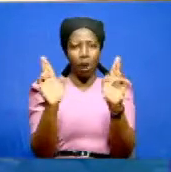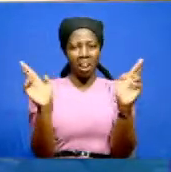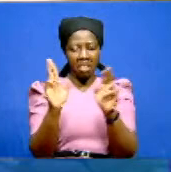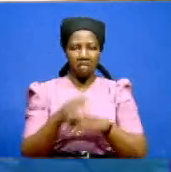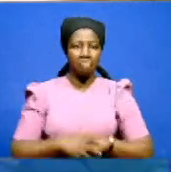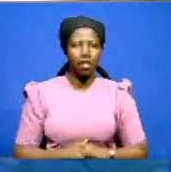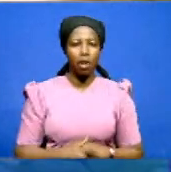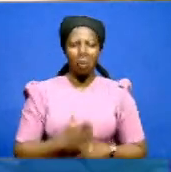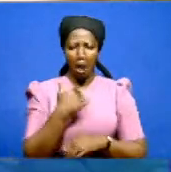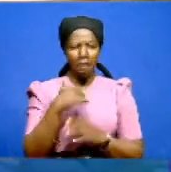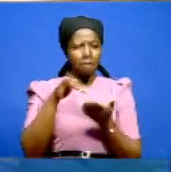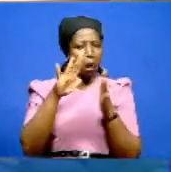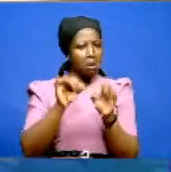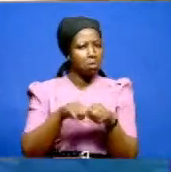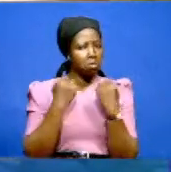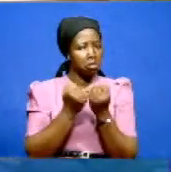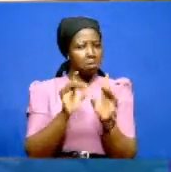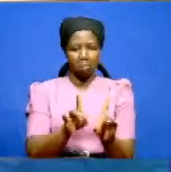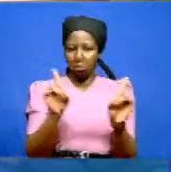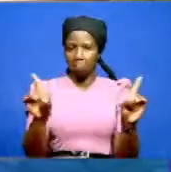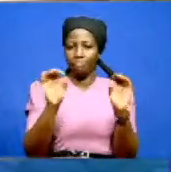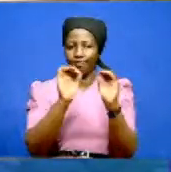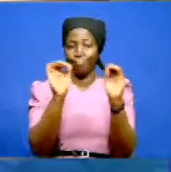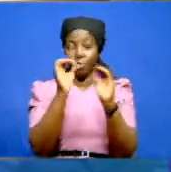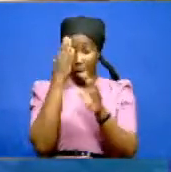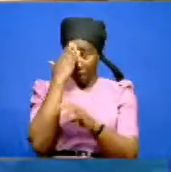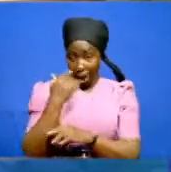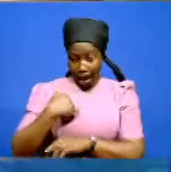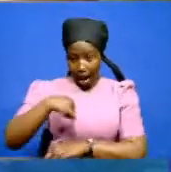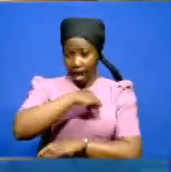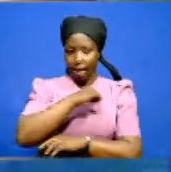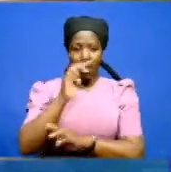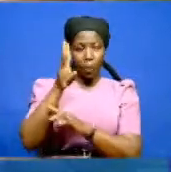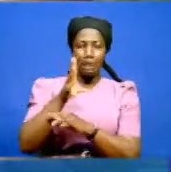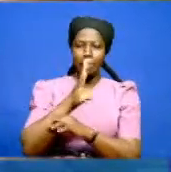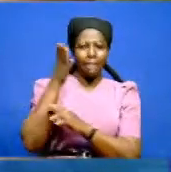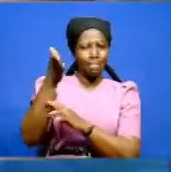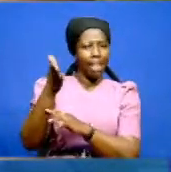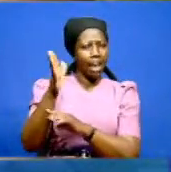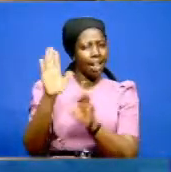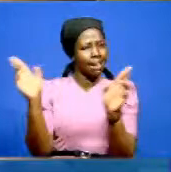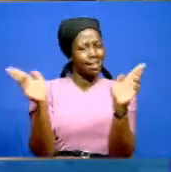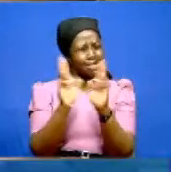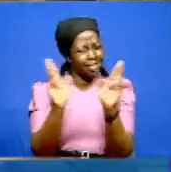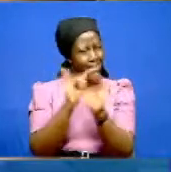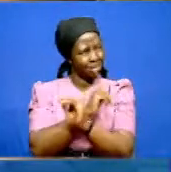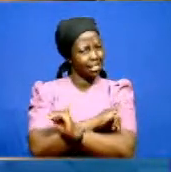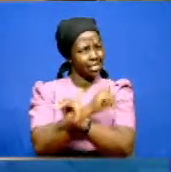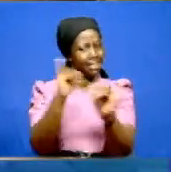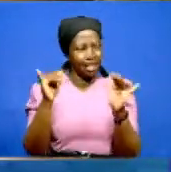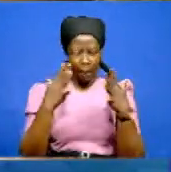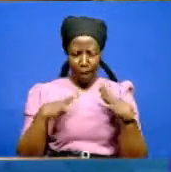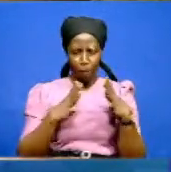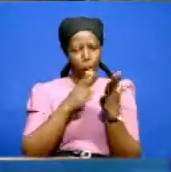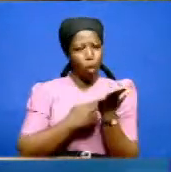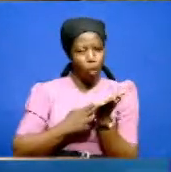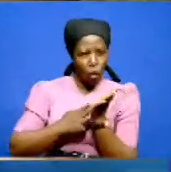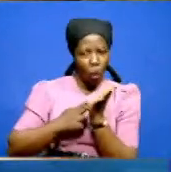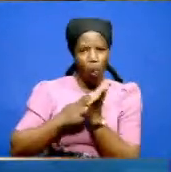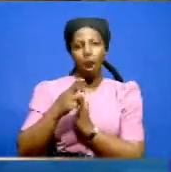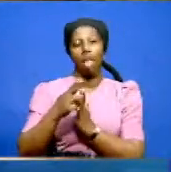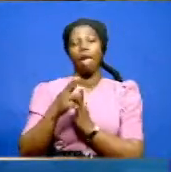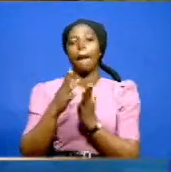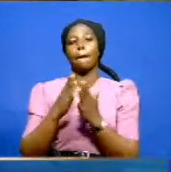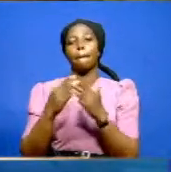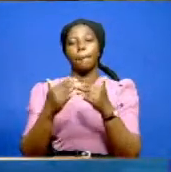more social distancing, because we will be there already cleansed, a people holy before God.